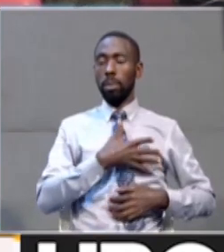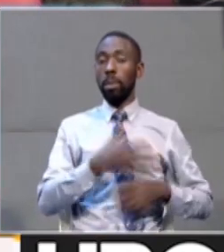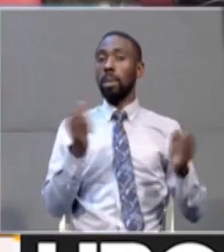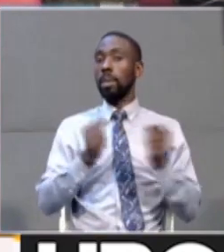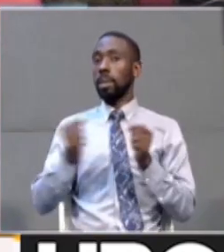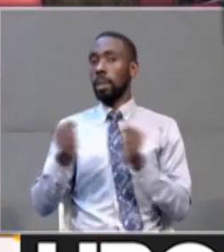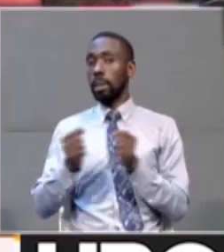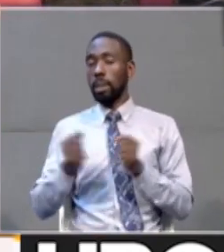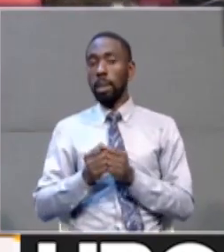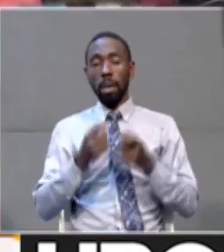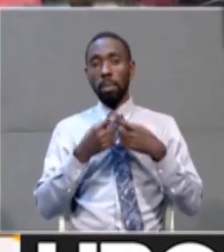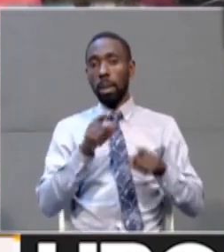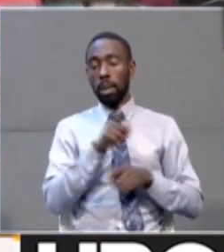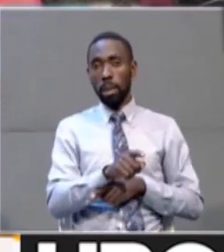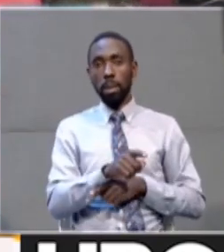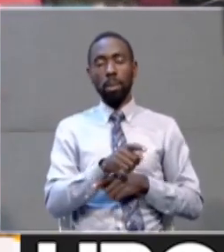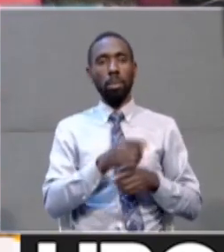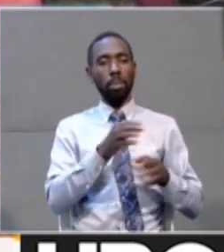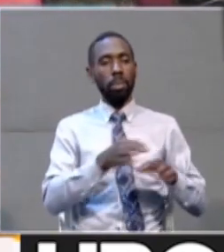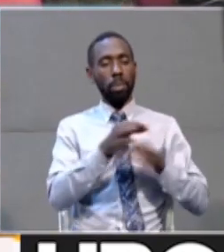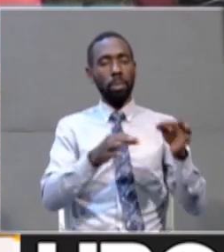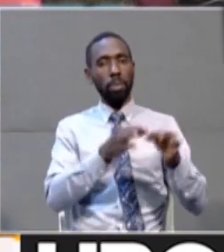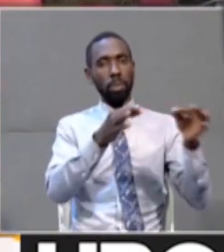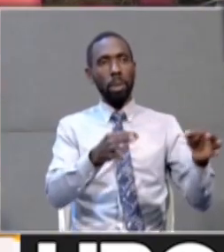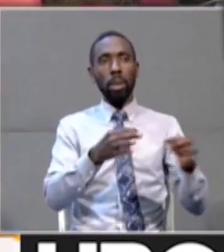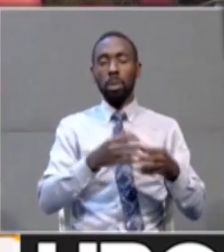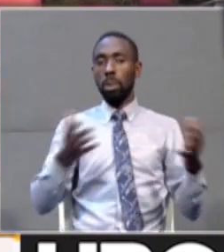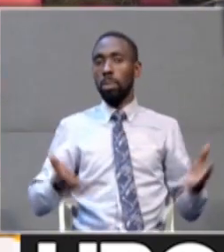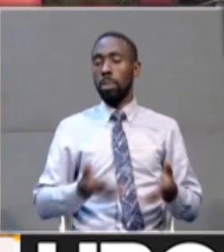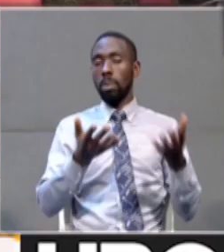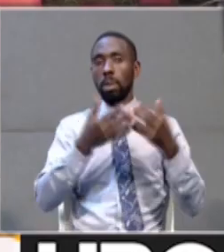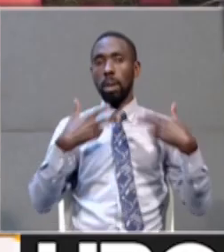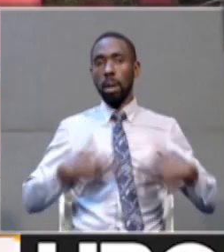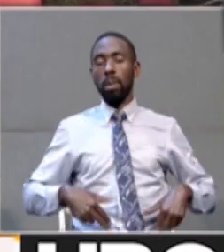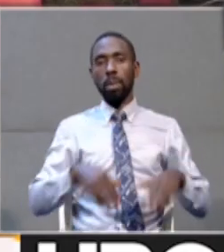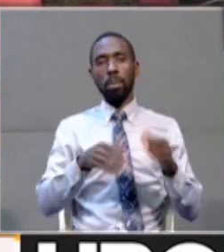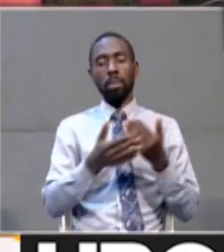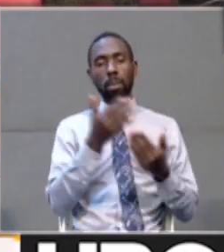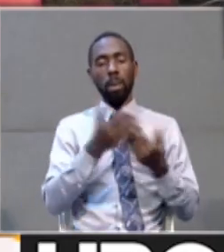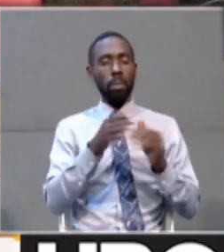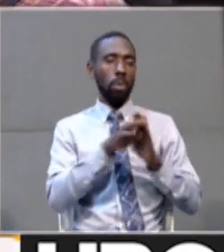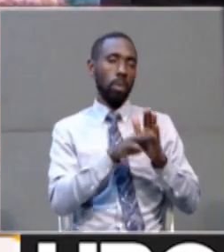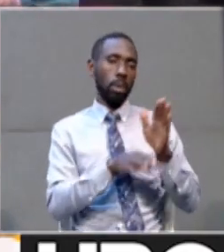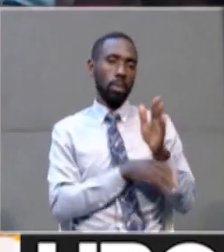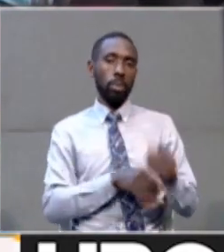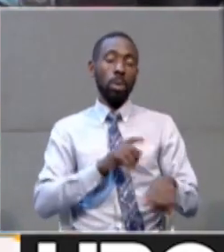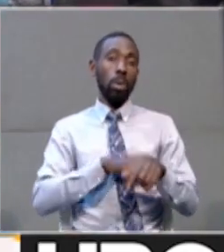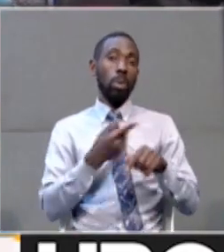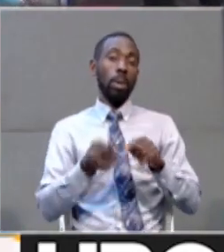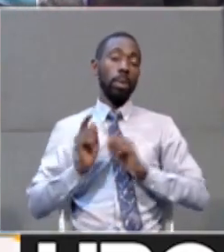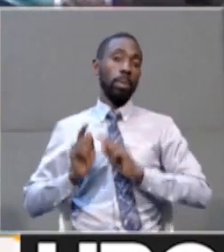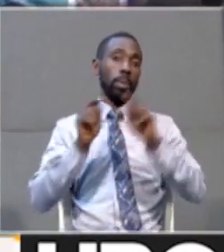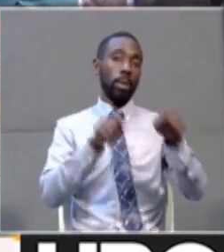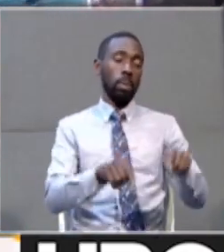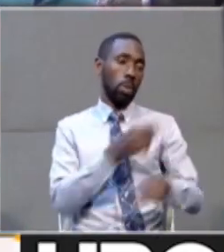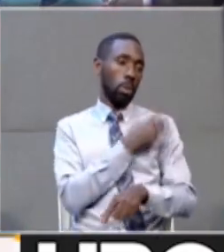diseases and any other conditions where we require X-ray services. Acheng